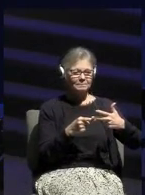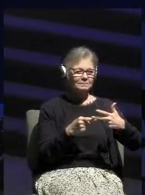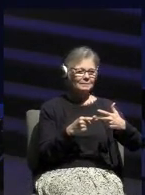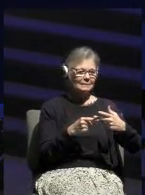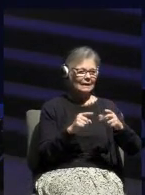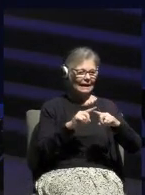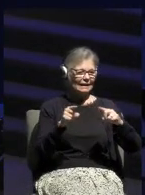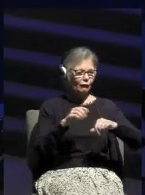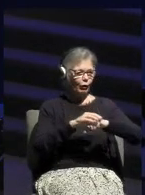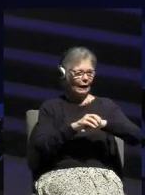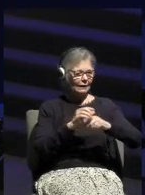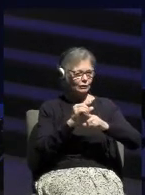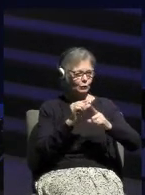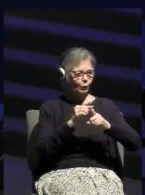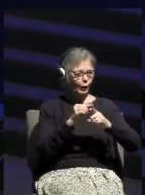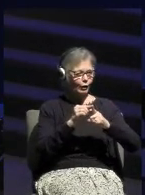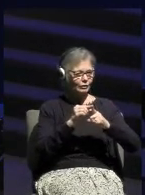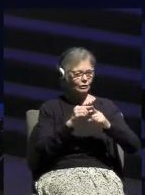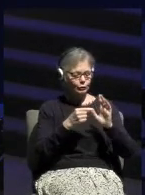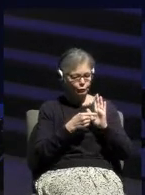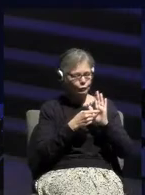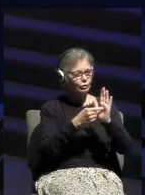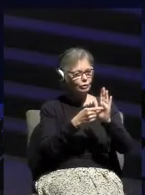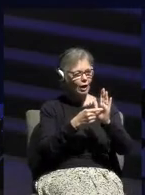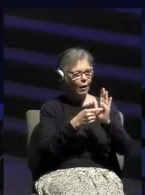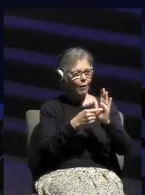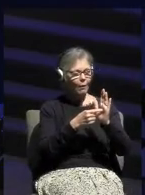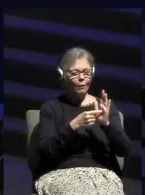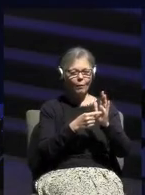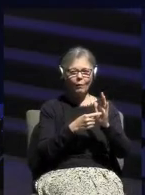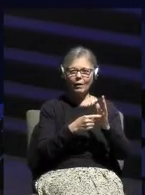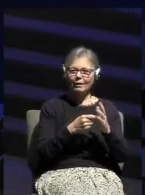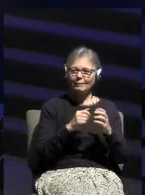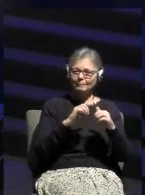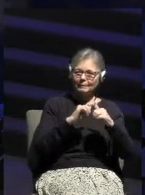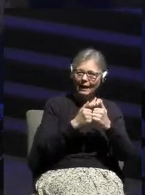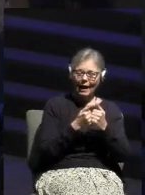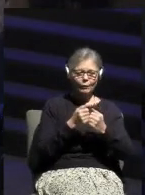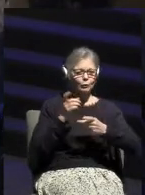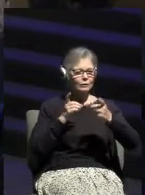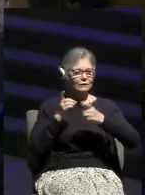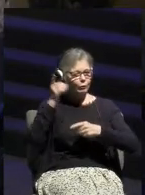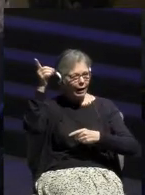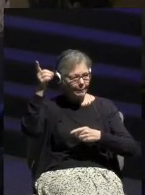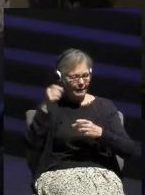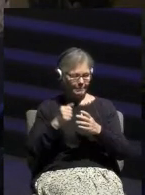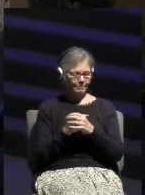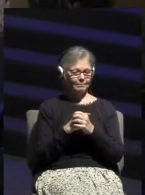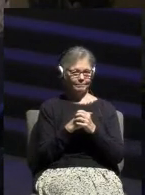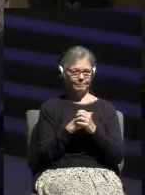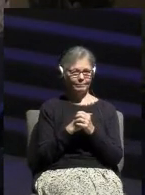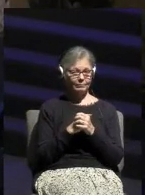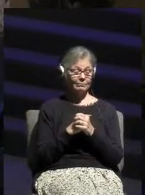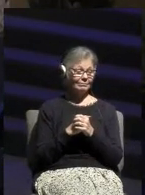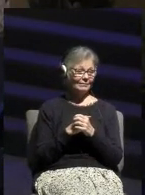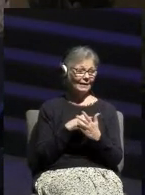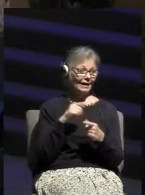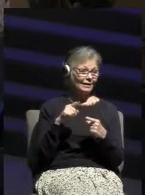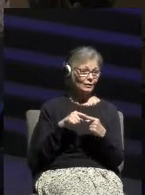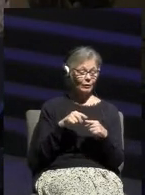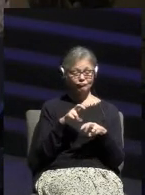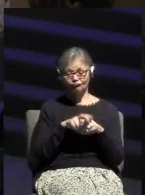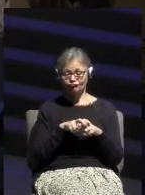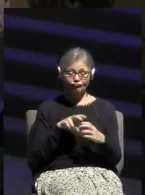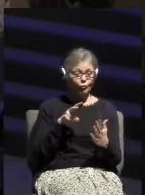devices quite often. And so as a reader, we it's, you know, I think it's important to be aware